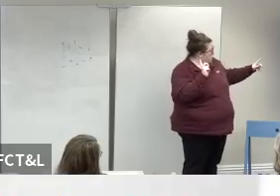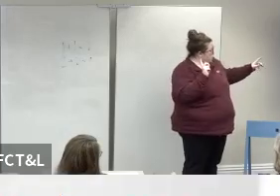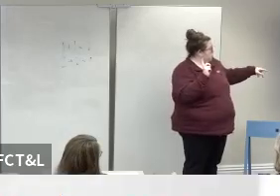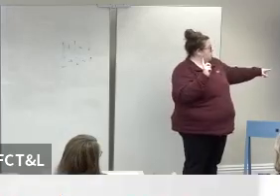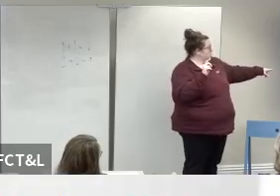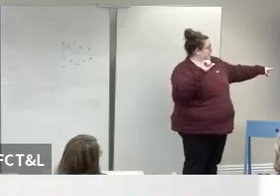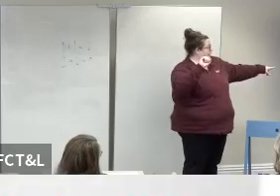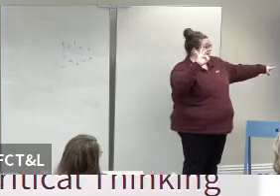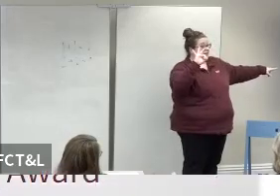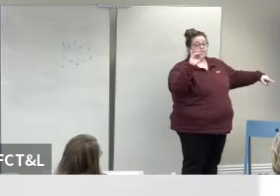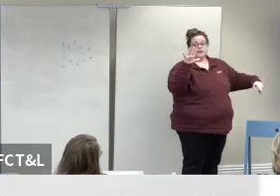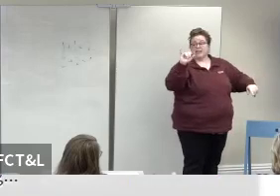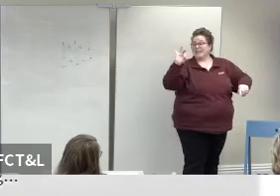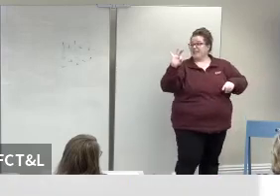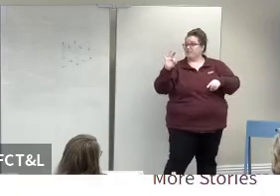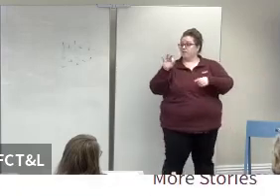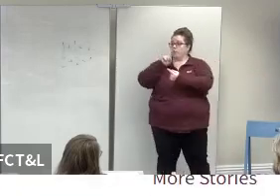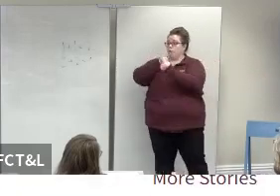time, address.